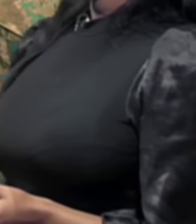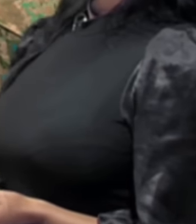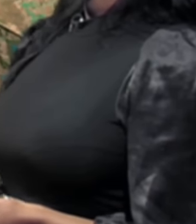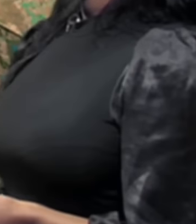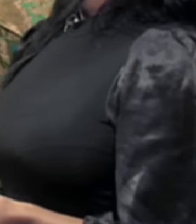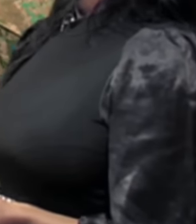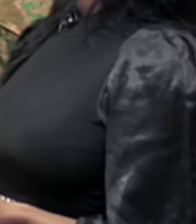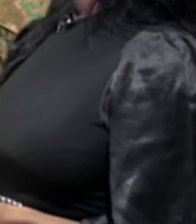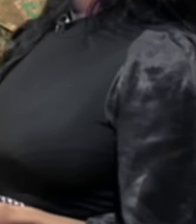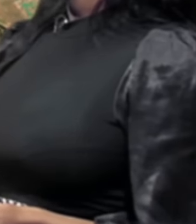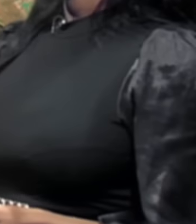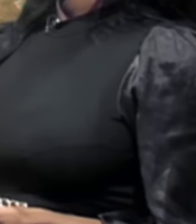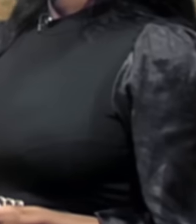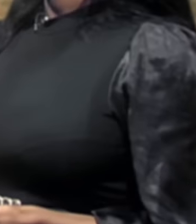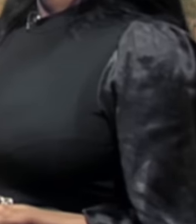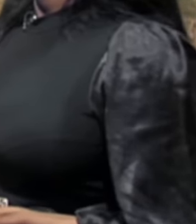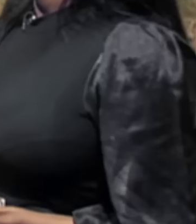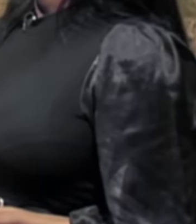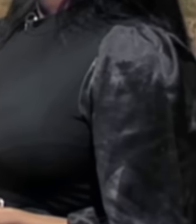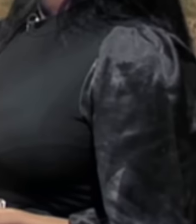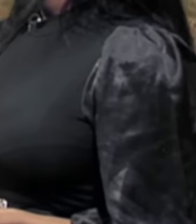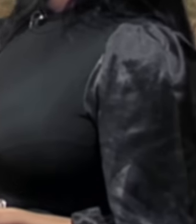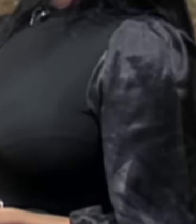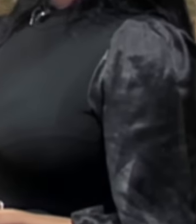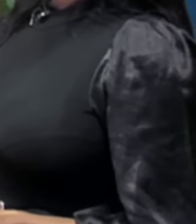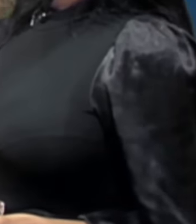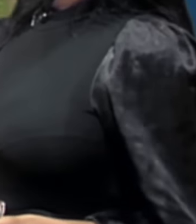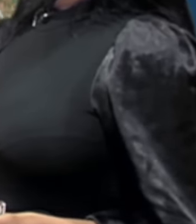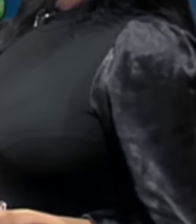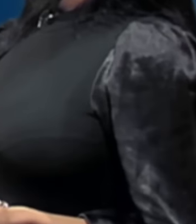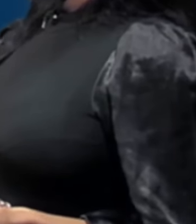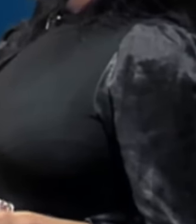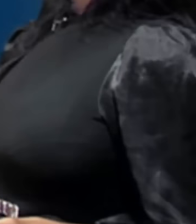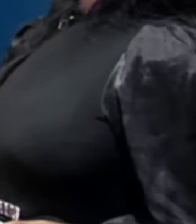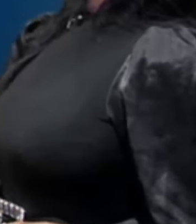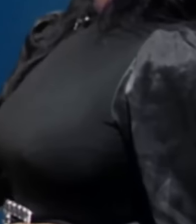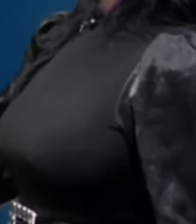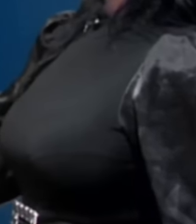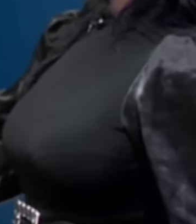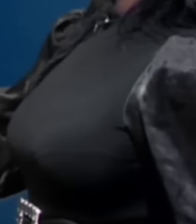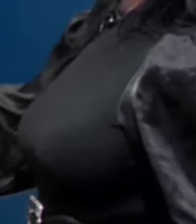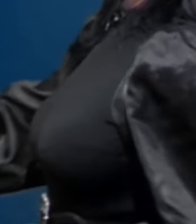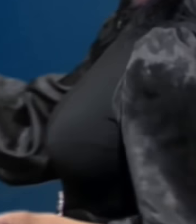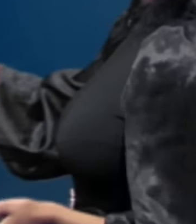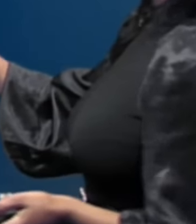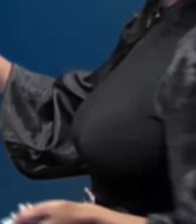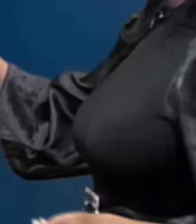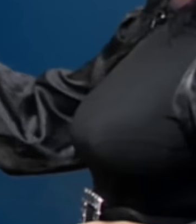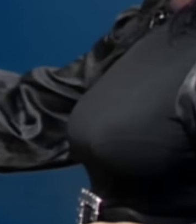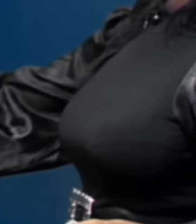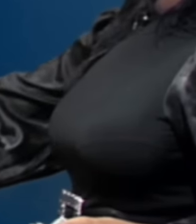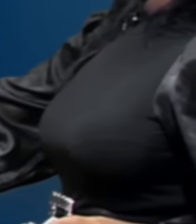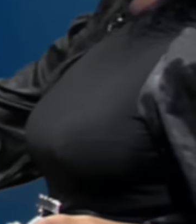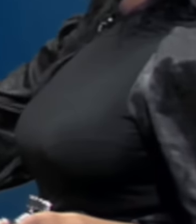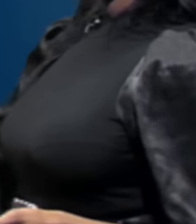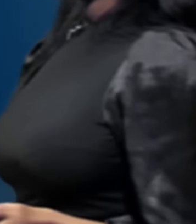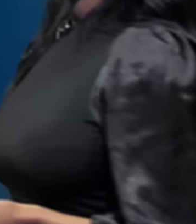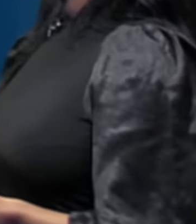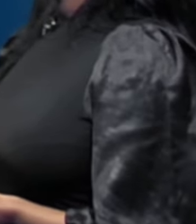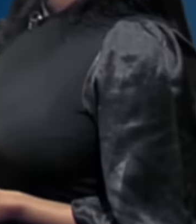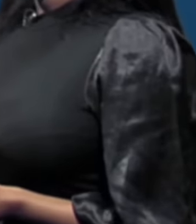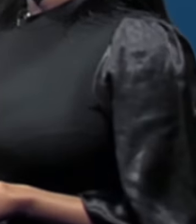ka digata di le 11 go ya go di le 29 porofense ya KwaZulu-Natal mo porofenseng le teng go tla nna le gone go nna le pula